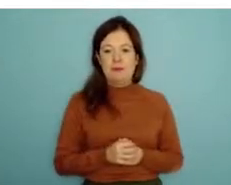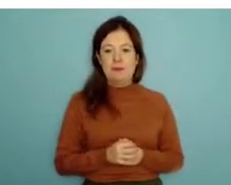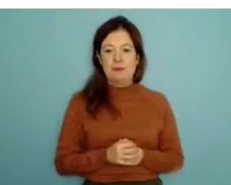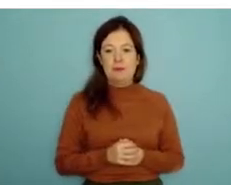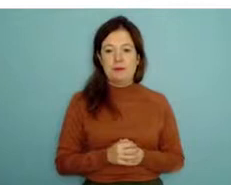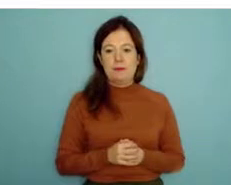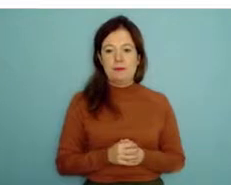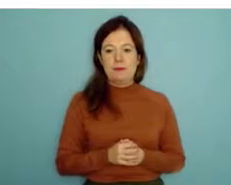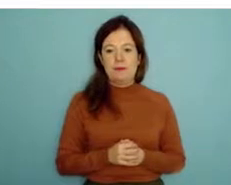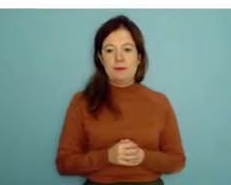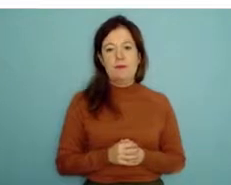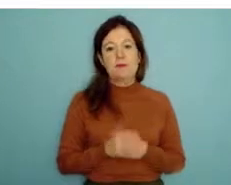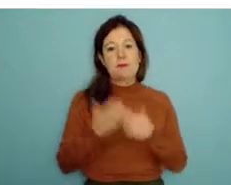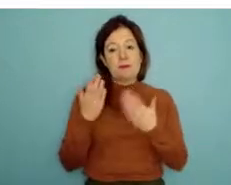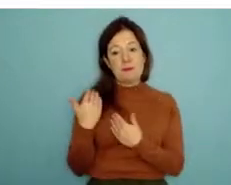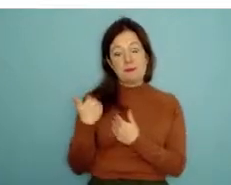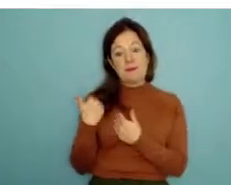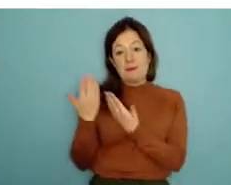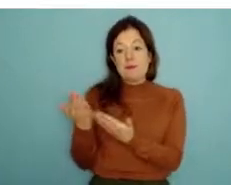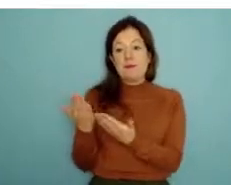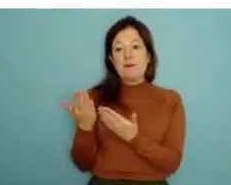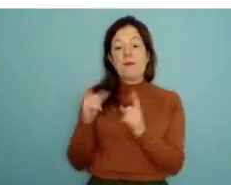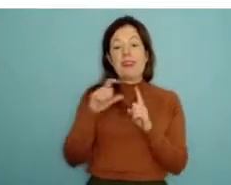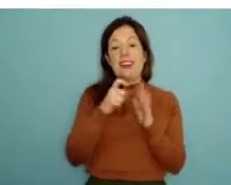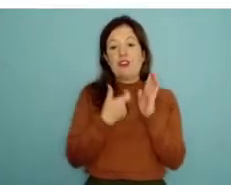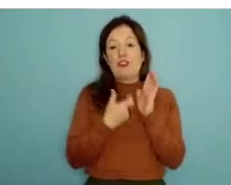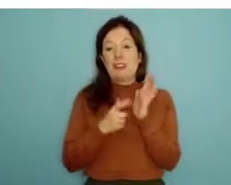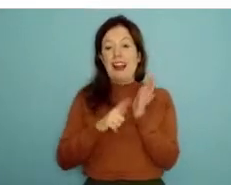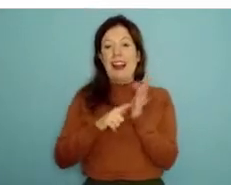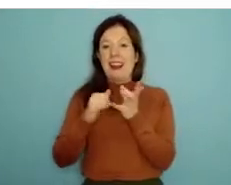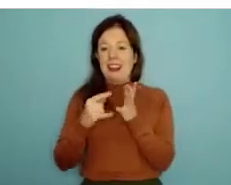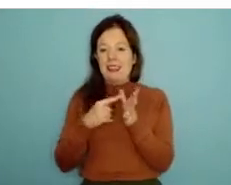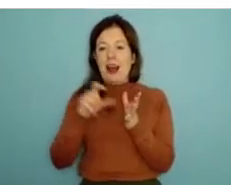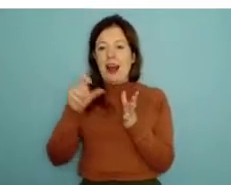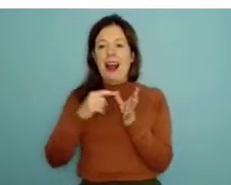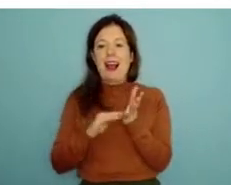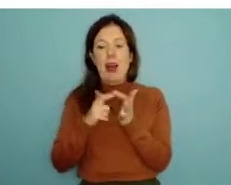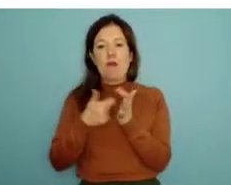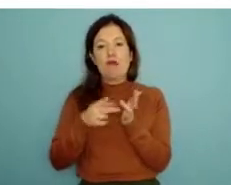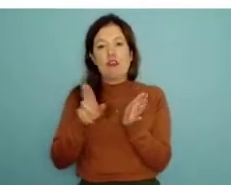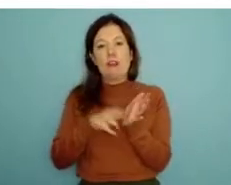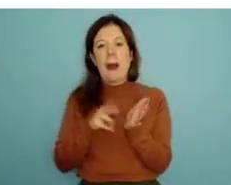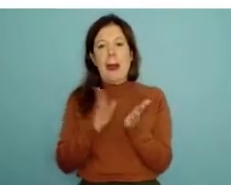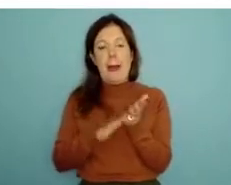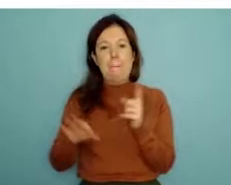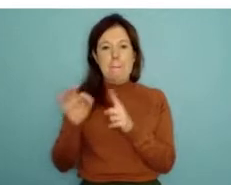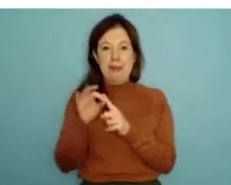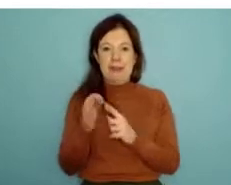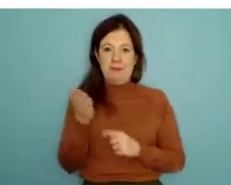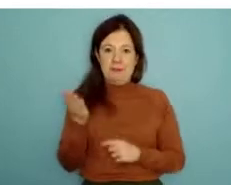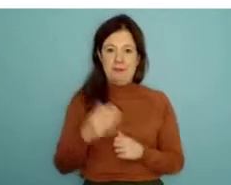I'm now going to hand over to Dr. Lisa Cameron, MP. Over to you.